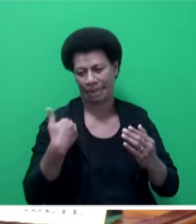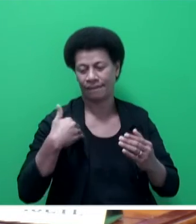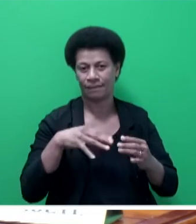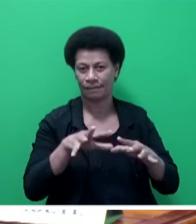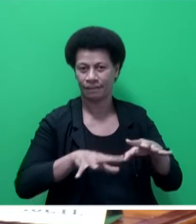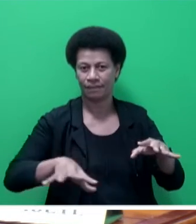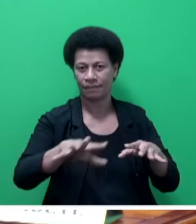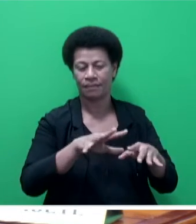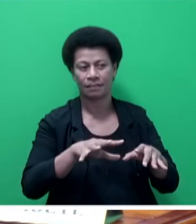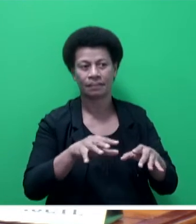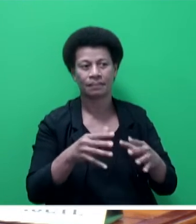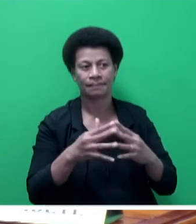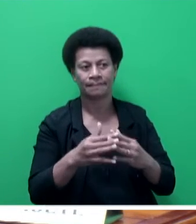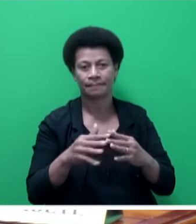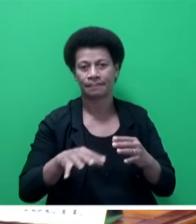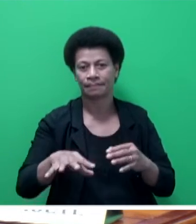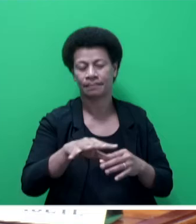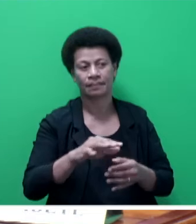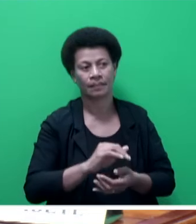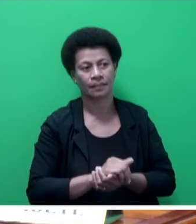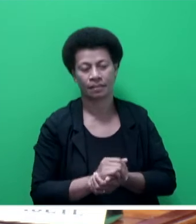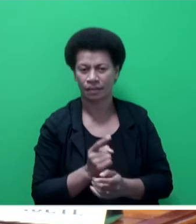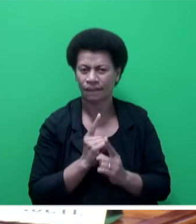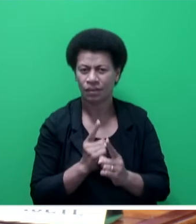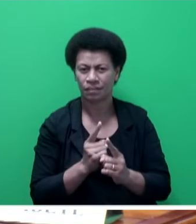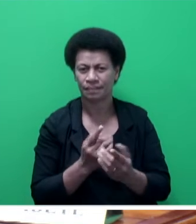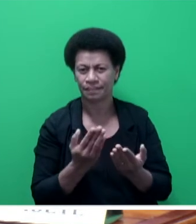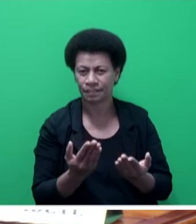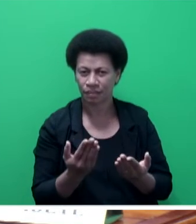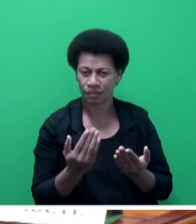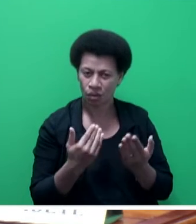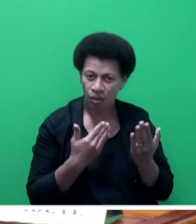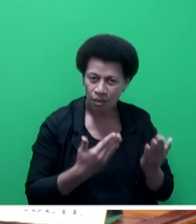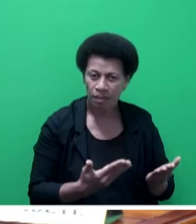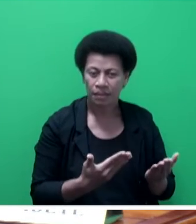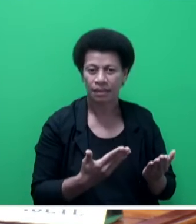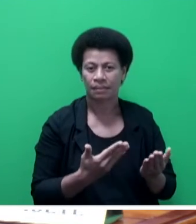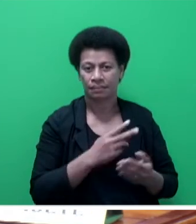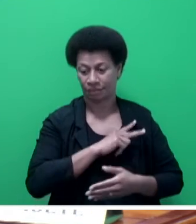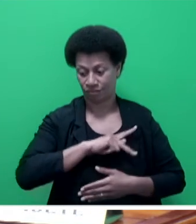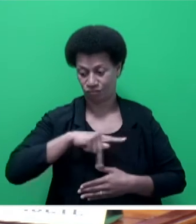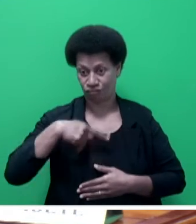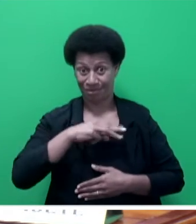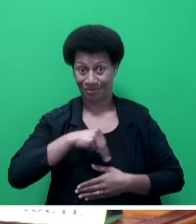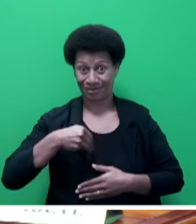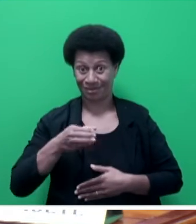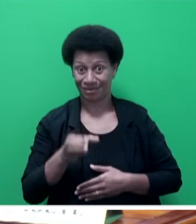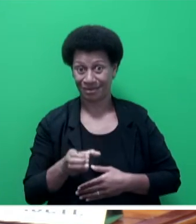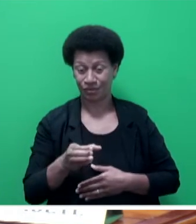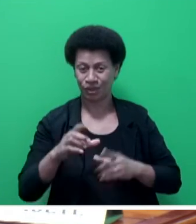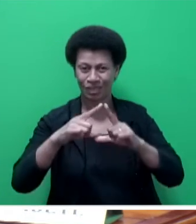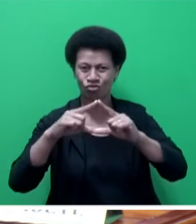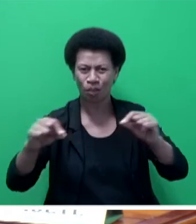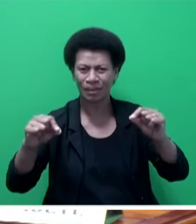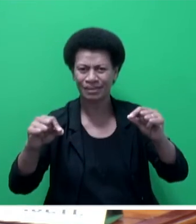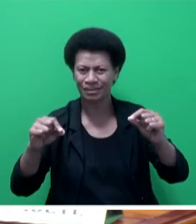We are following the Honorable Prime Minister's meeting with his Japanese counterpart way back in 2017. We